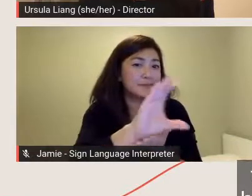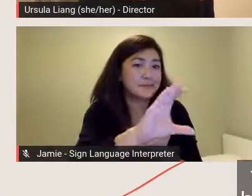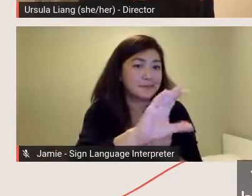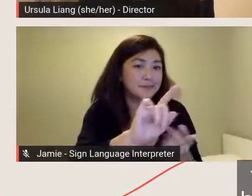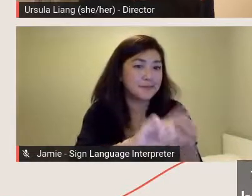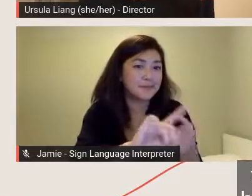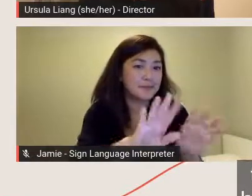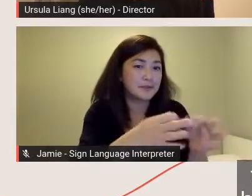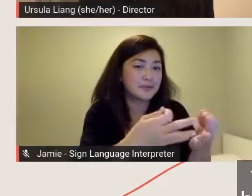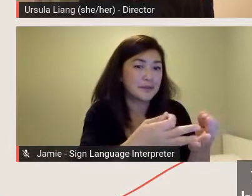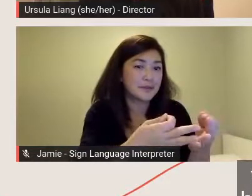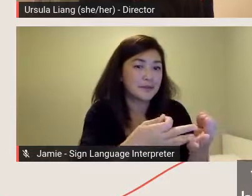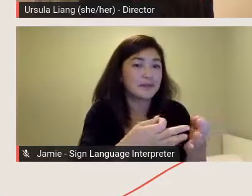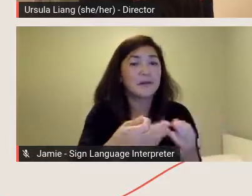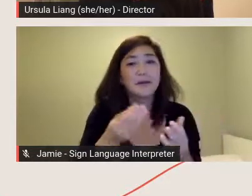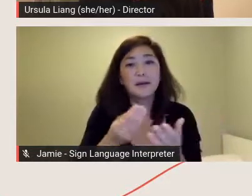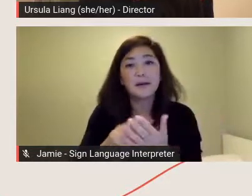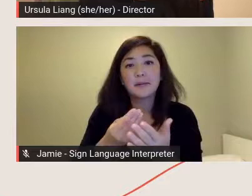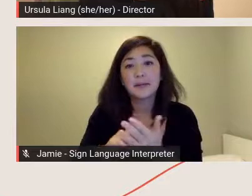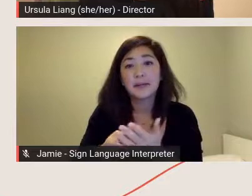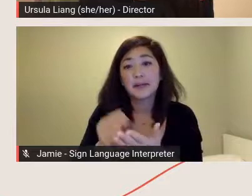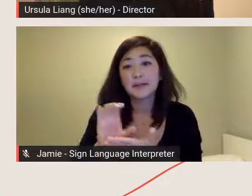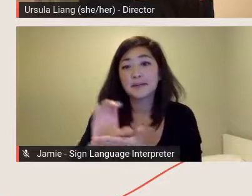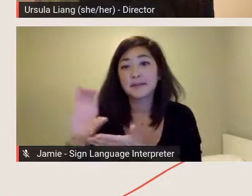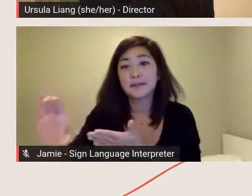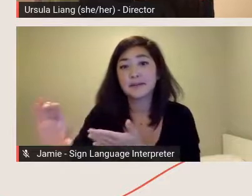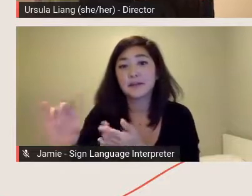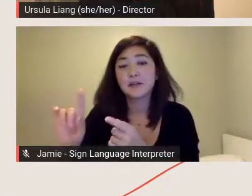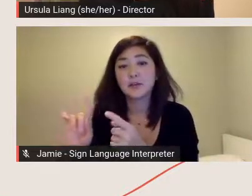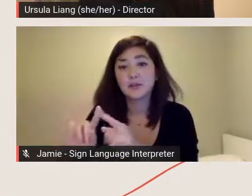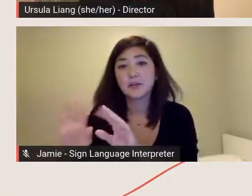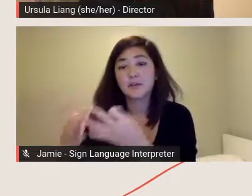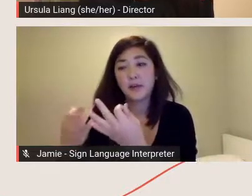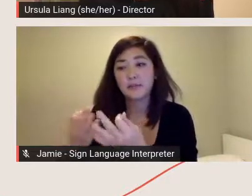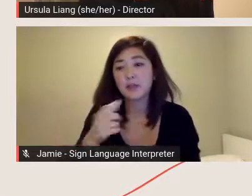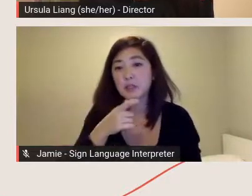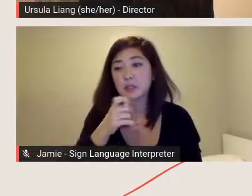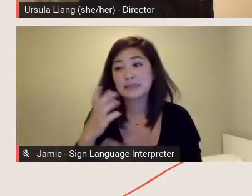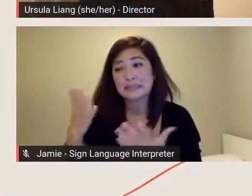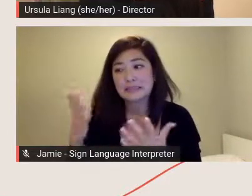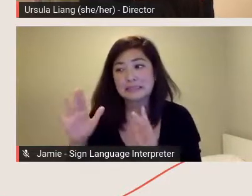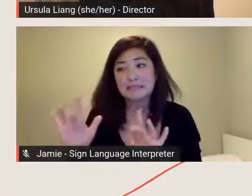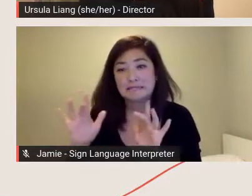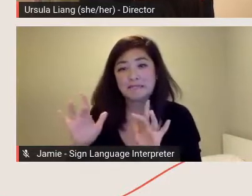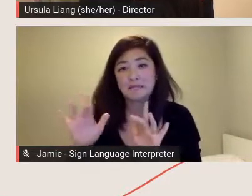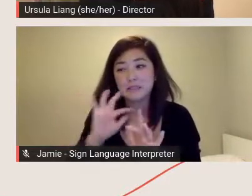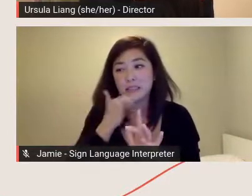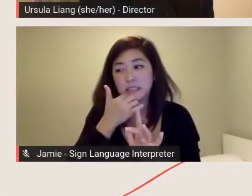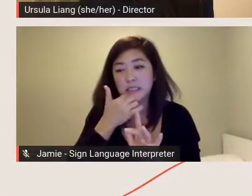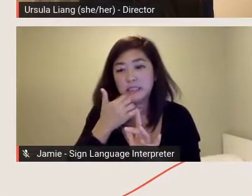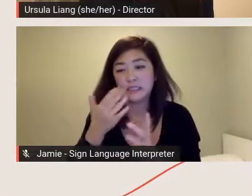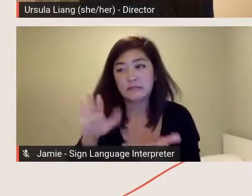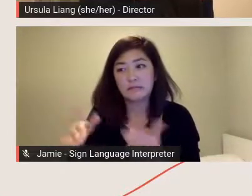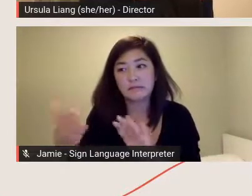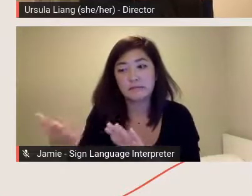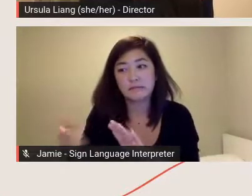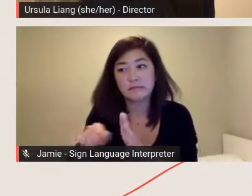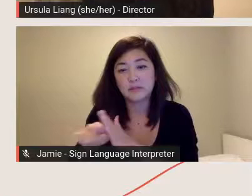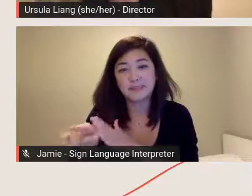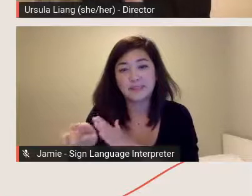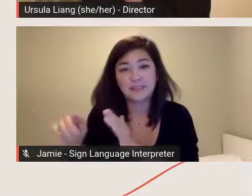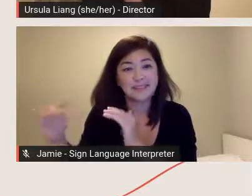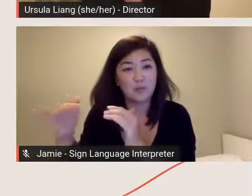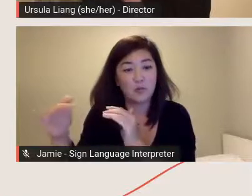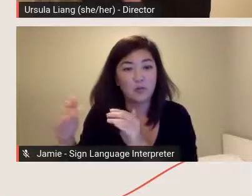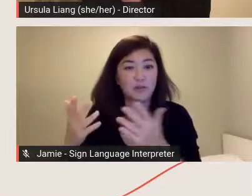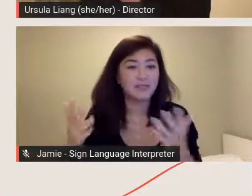been killed accidentally. And we say, here's what you get in exchange for the life that we took. And that trade